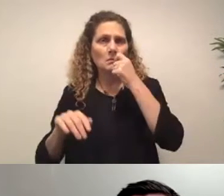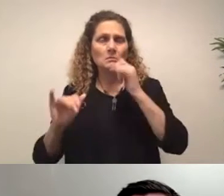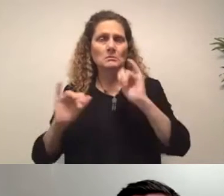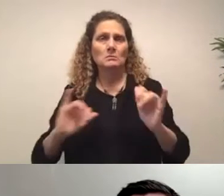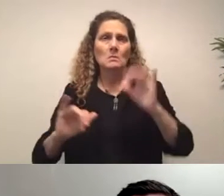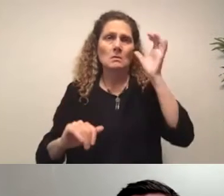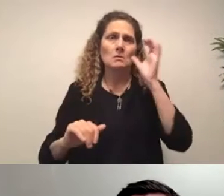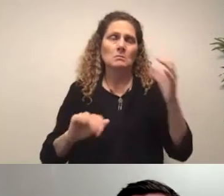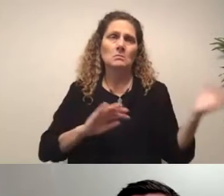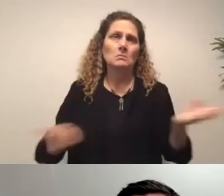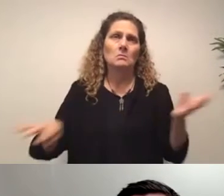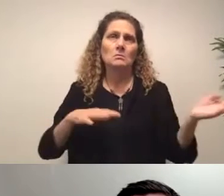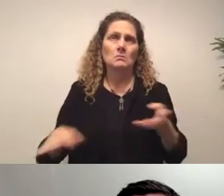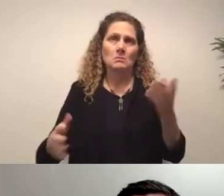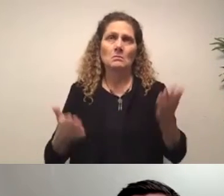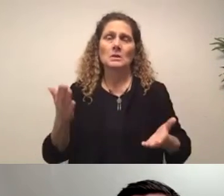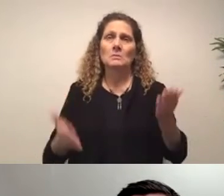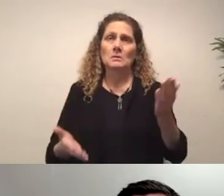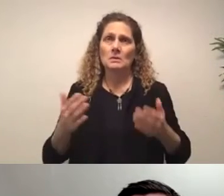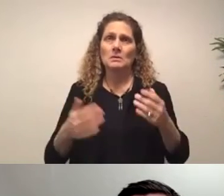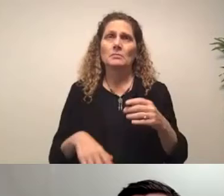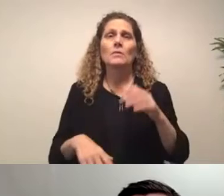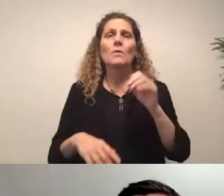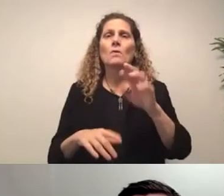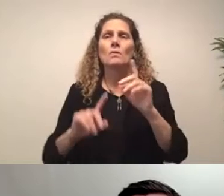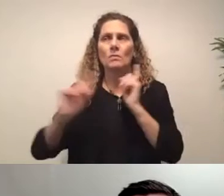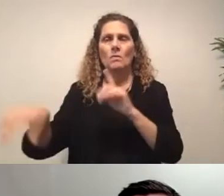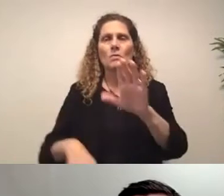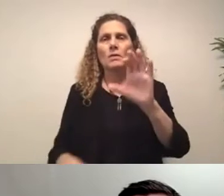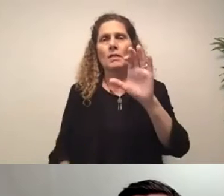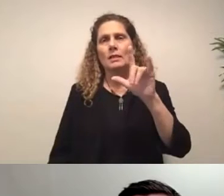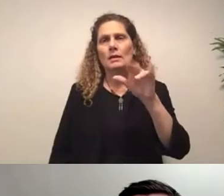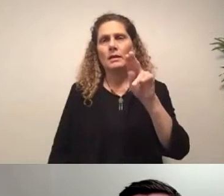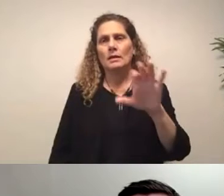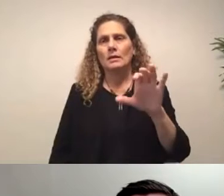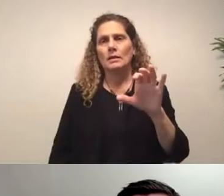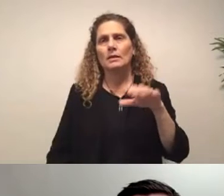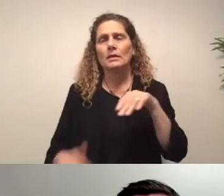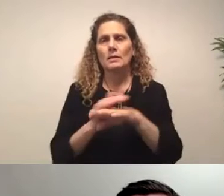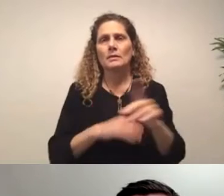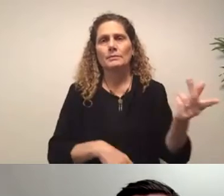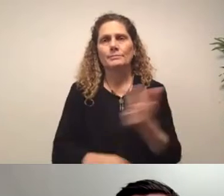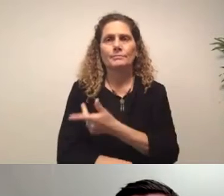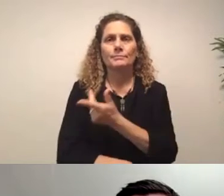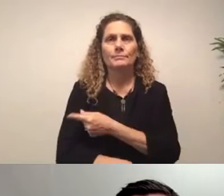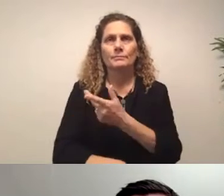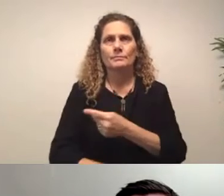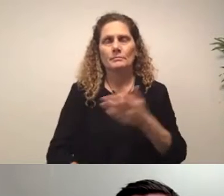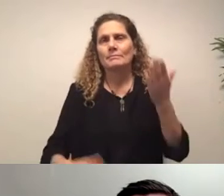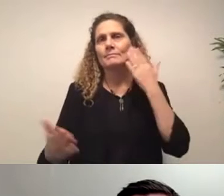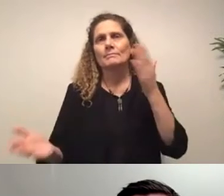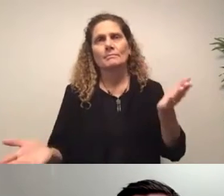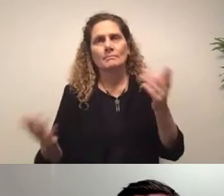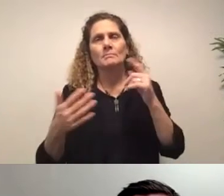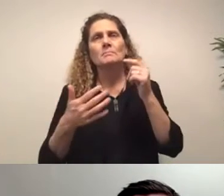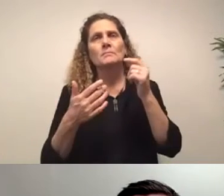of options, and widespread community vaccinations may be a drive-through like the Miller Park testing site or something similar.